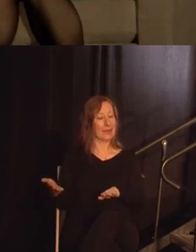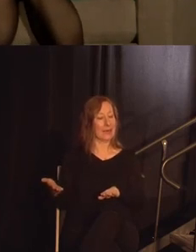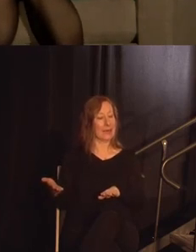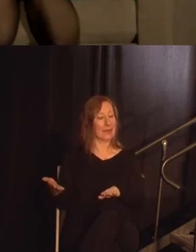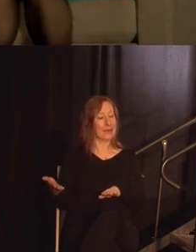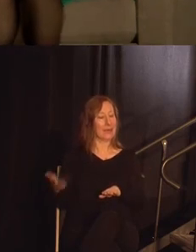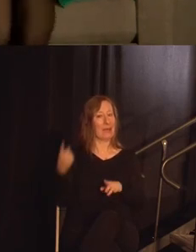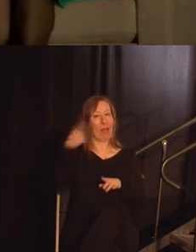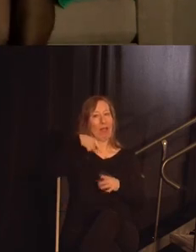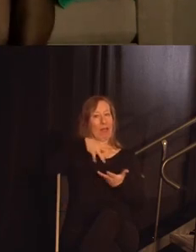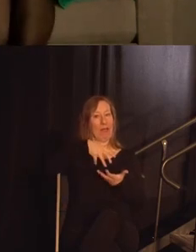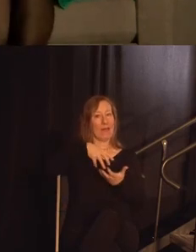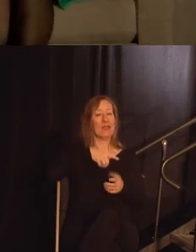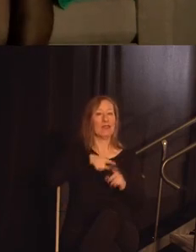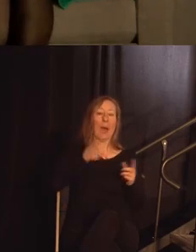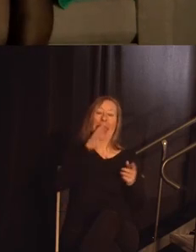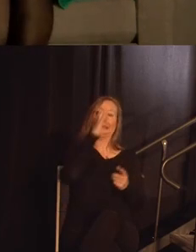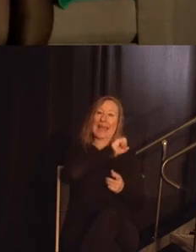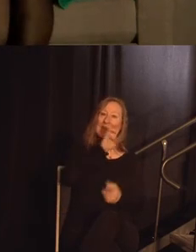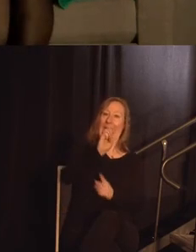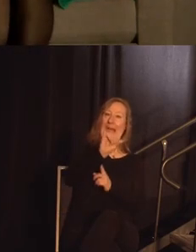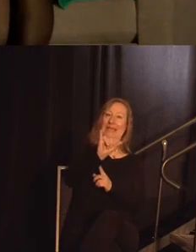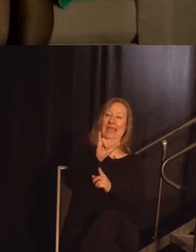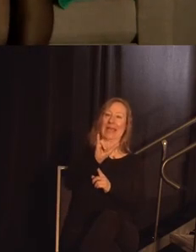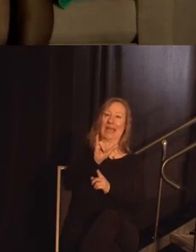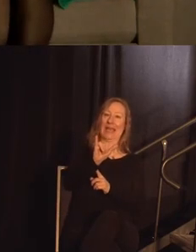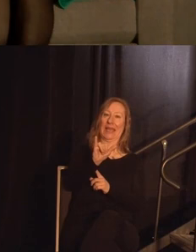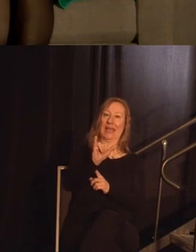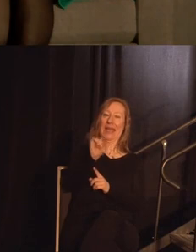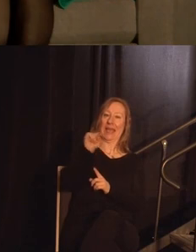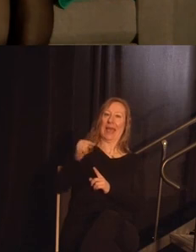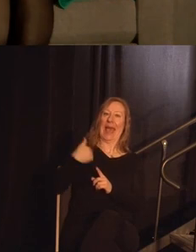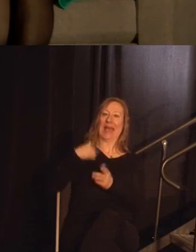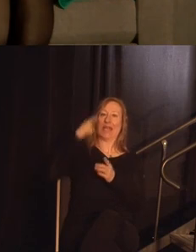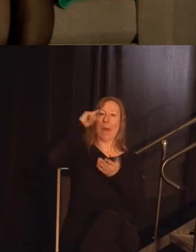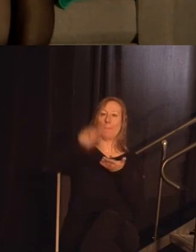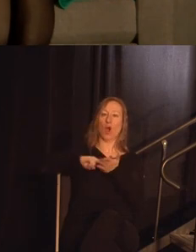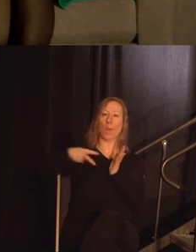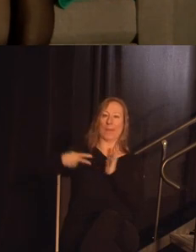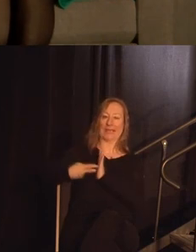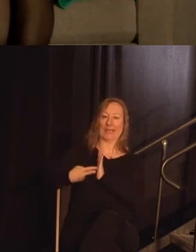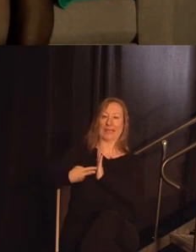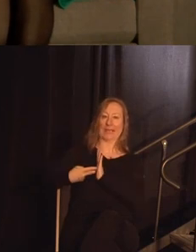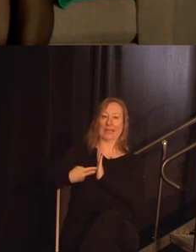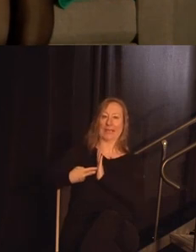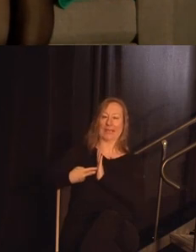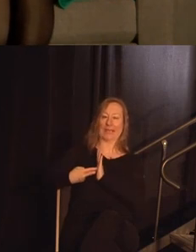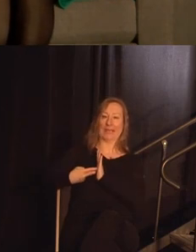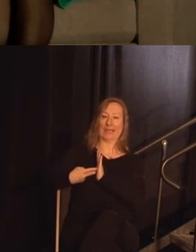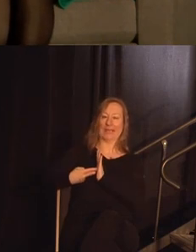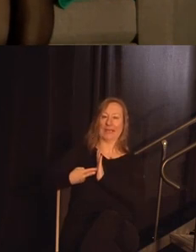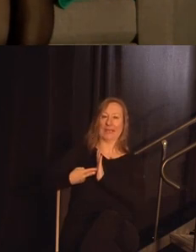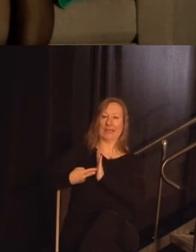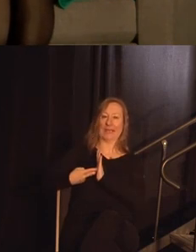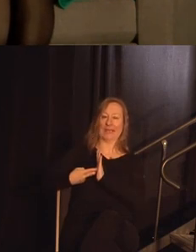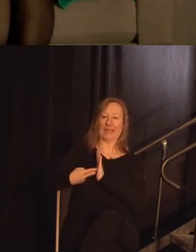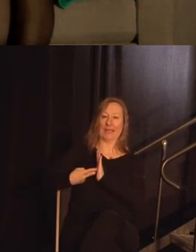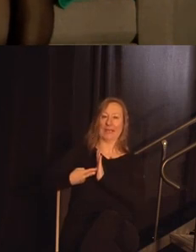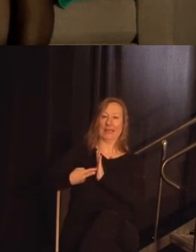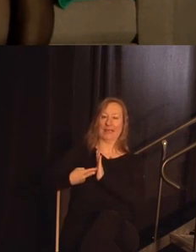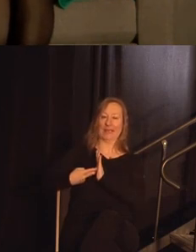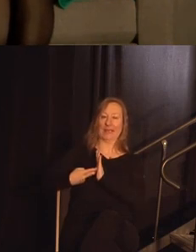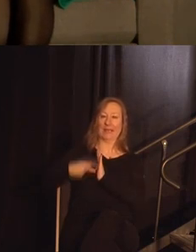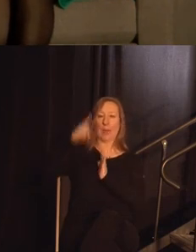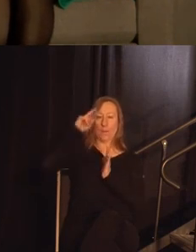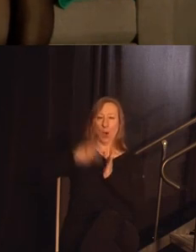So it like it has, I guess an essay to me has a purpose beyond. I'm just kidding.